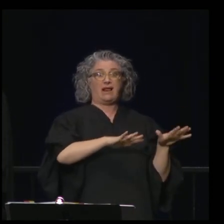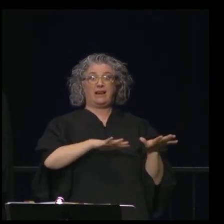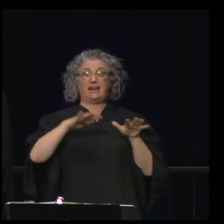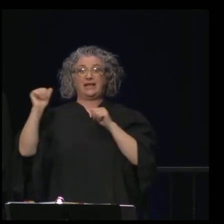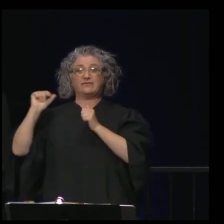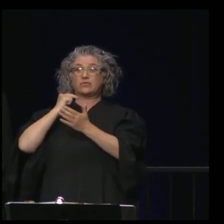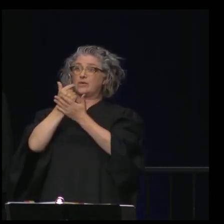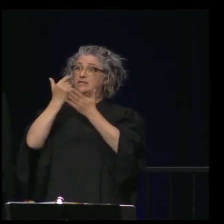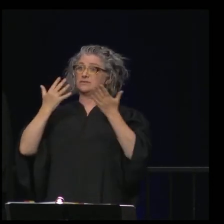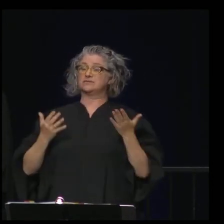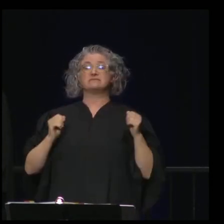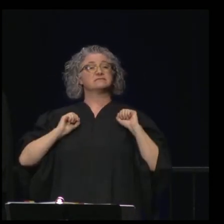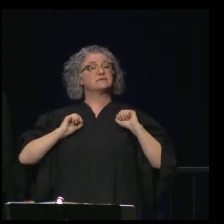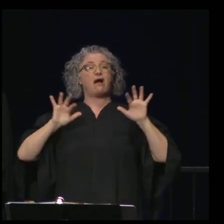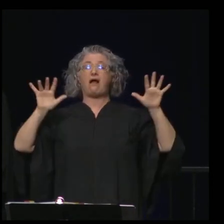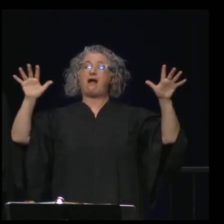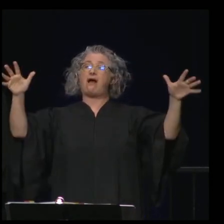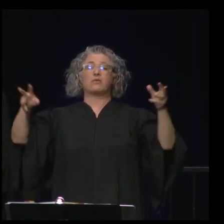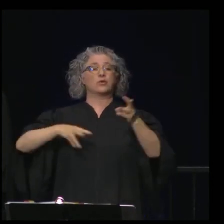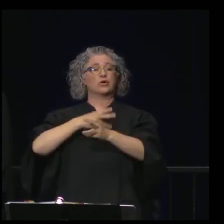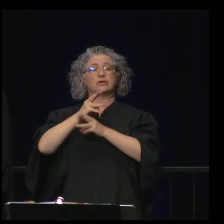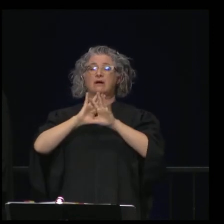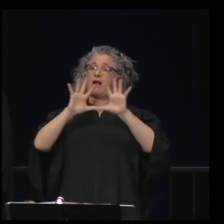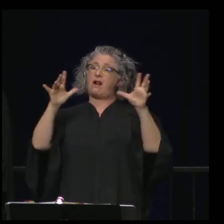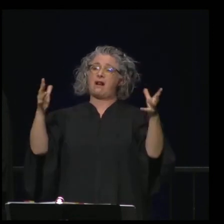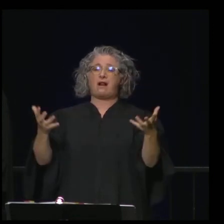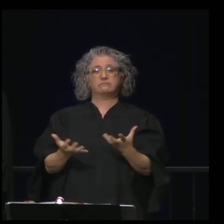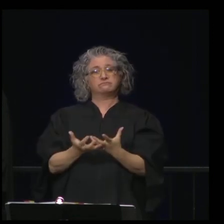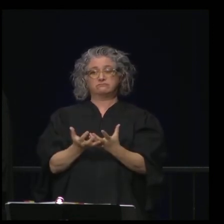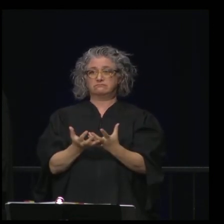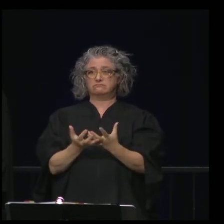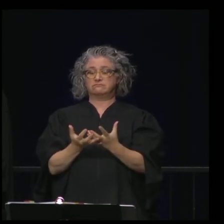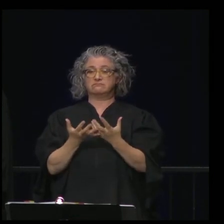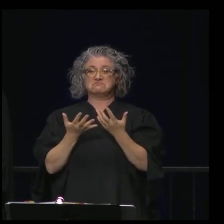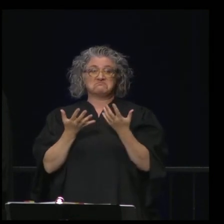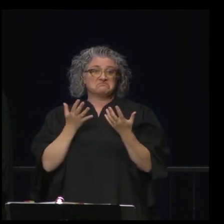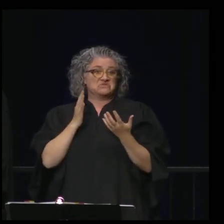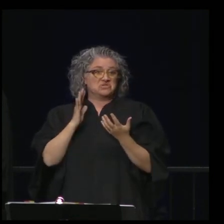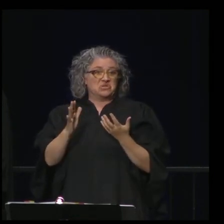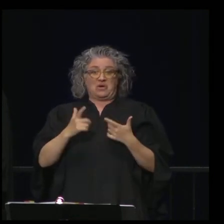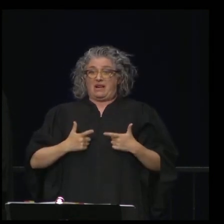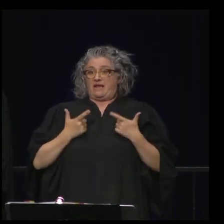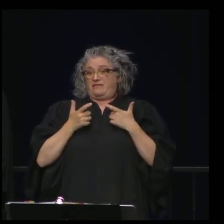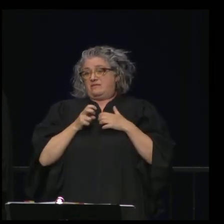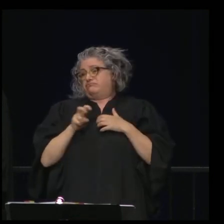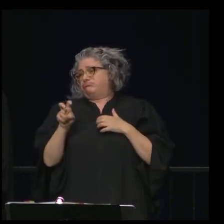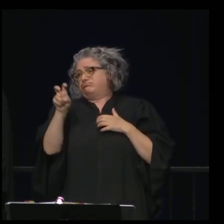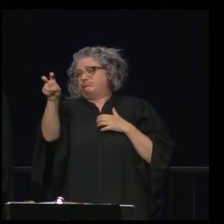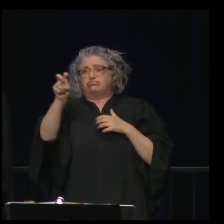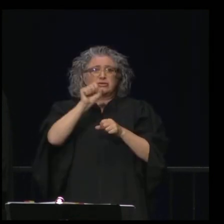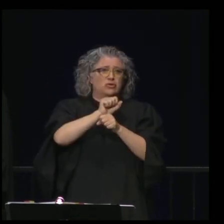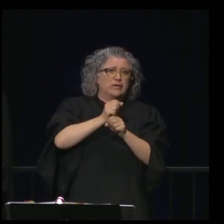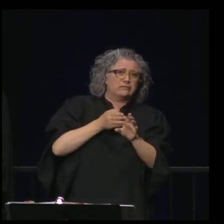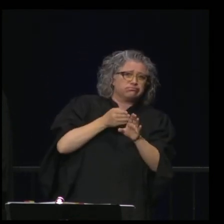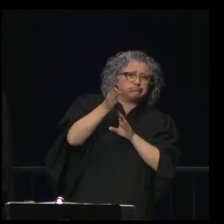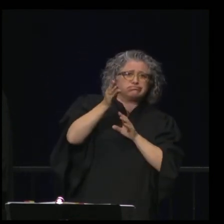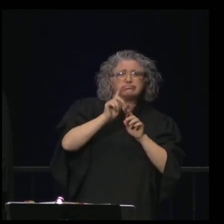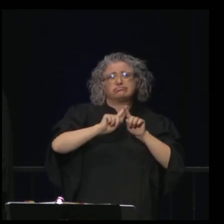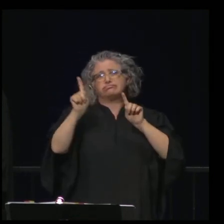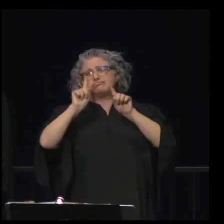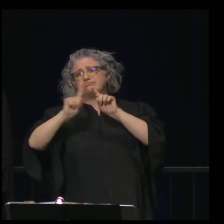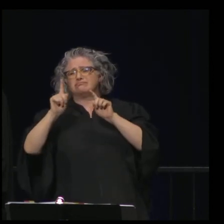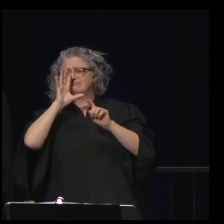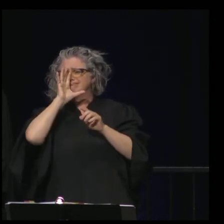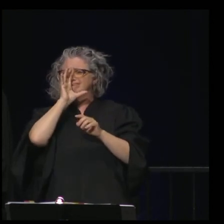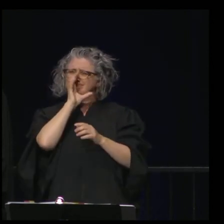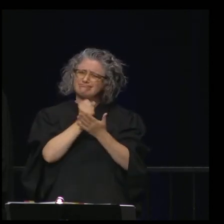you will fan back out all around the world. You will embark on spectacular careers. You will make new friends.